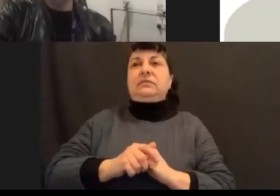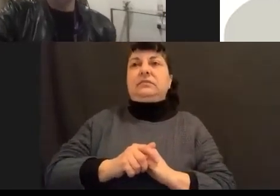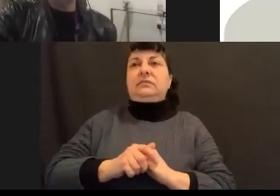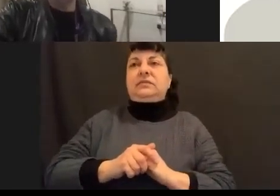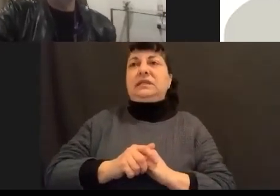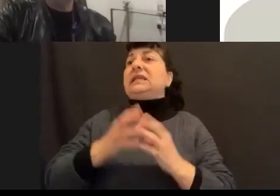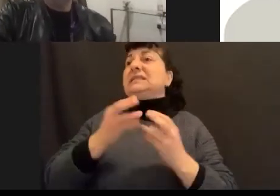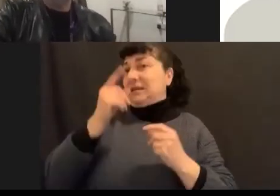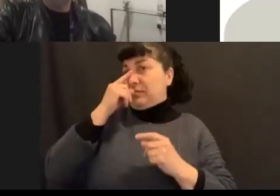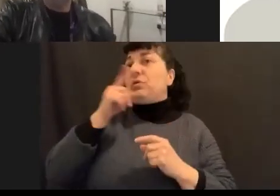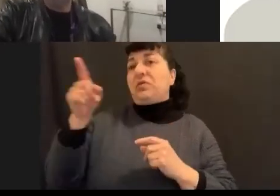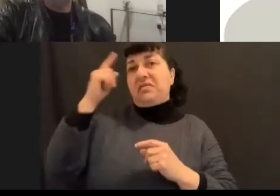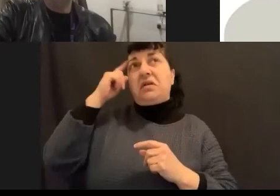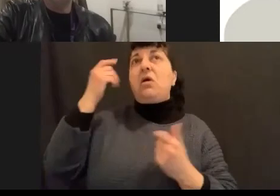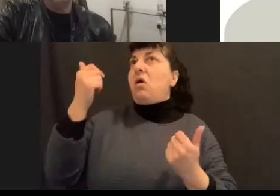at work,